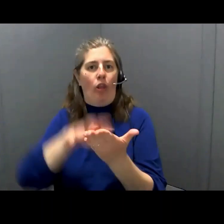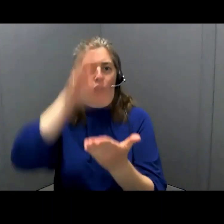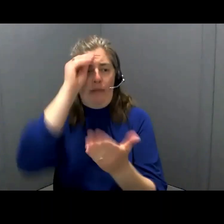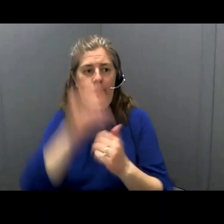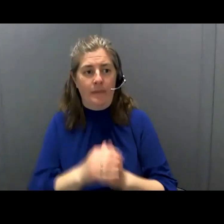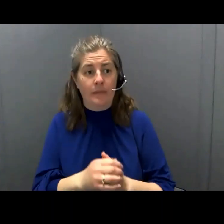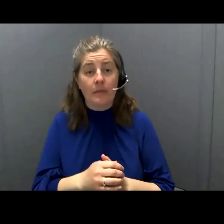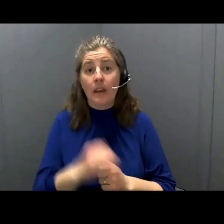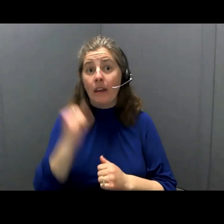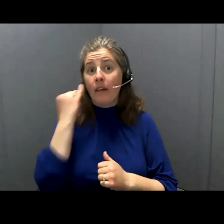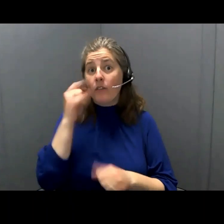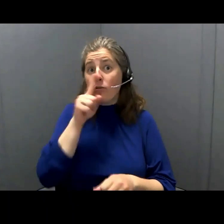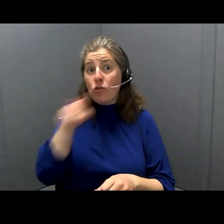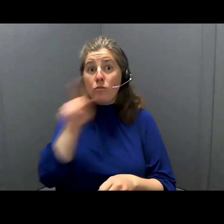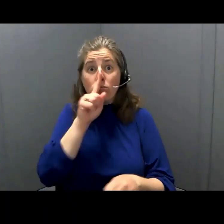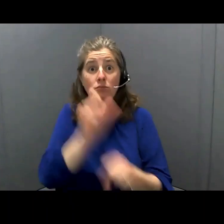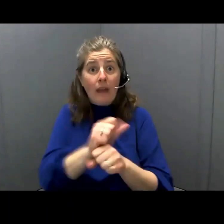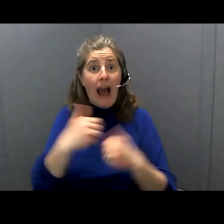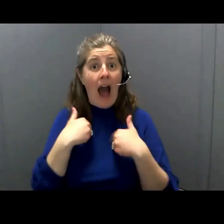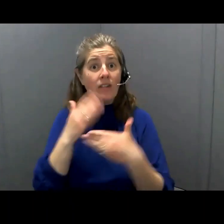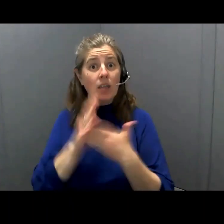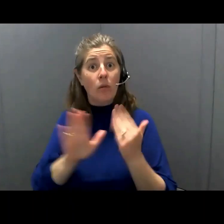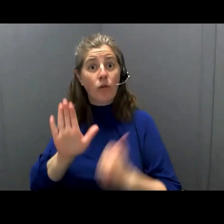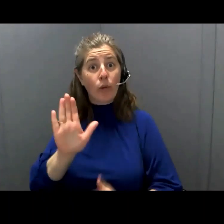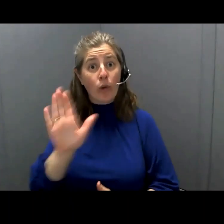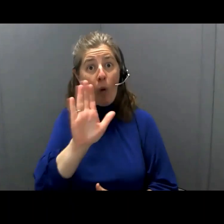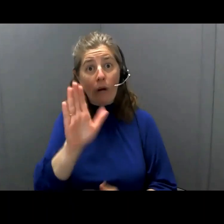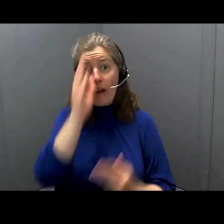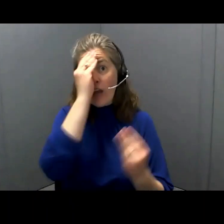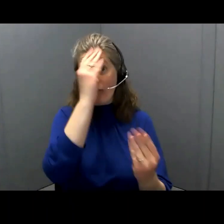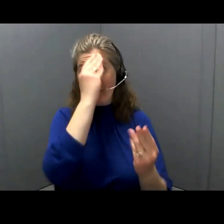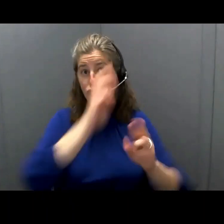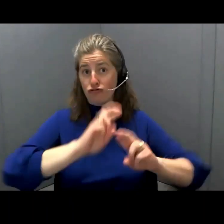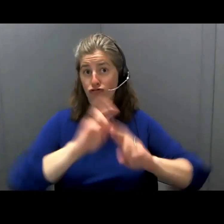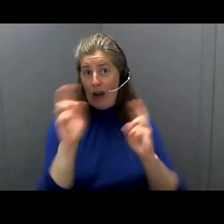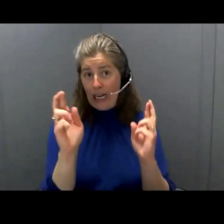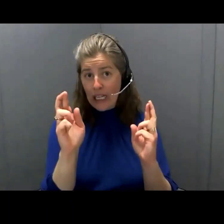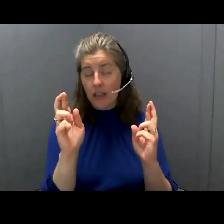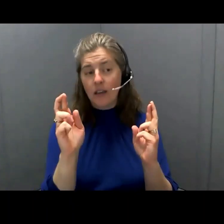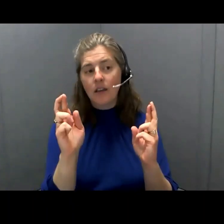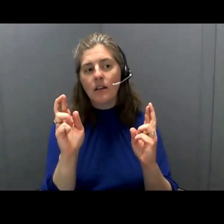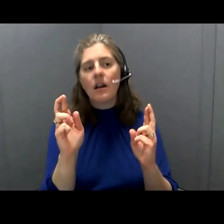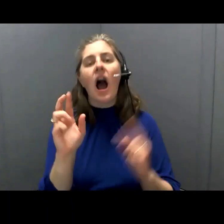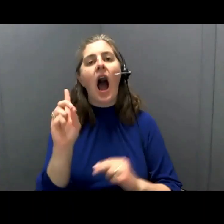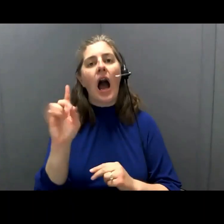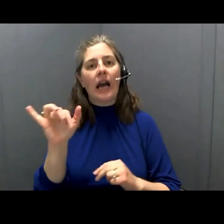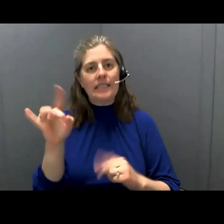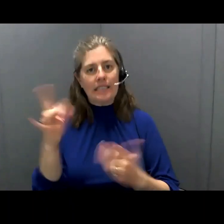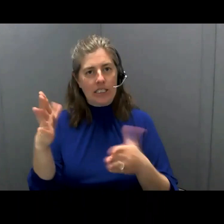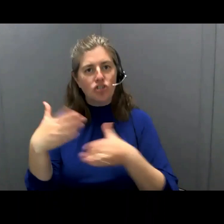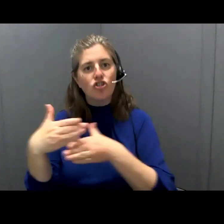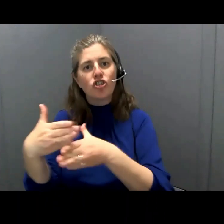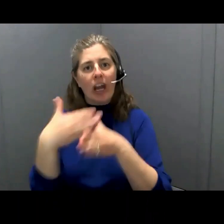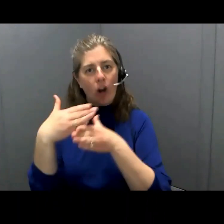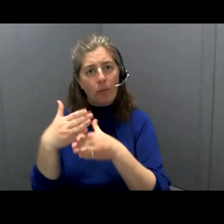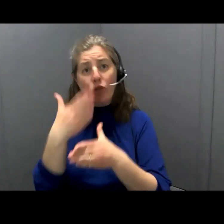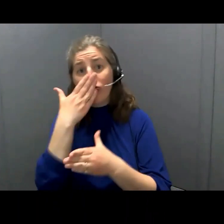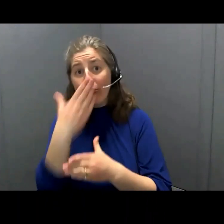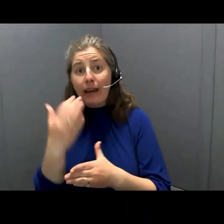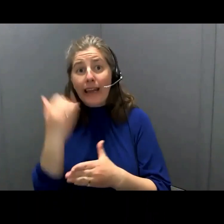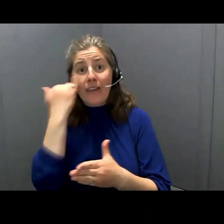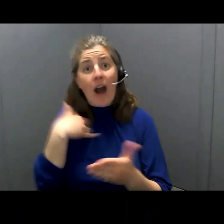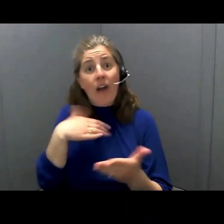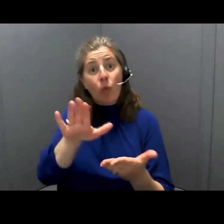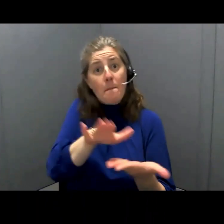you have some of your information ready, I did share that it would be good if you have your